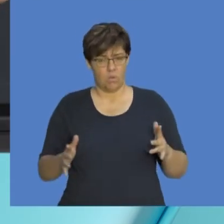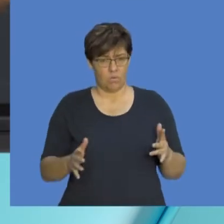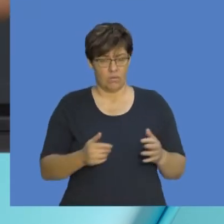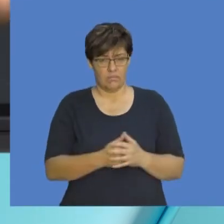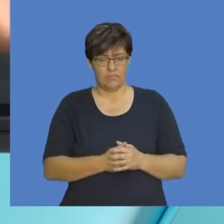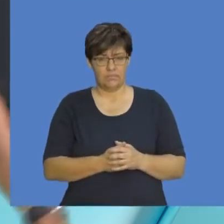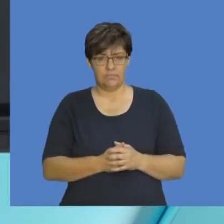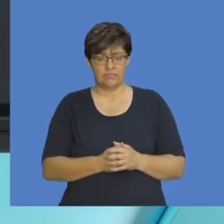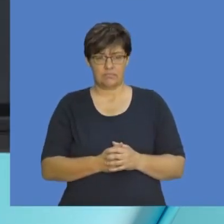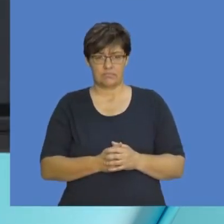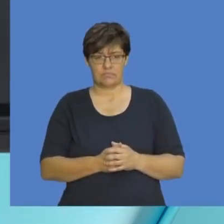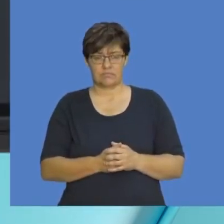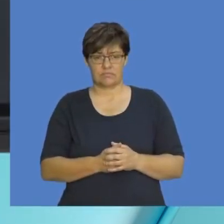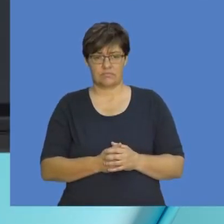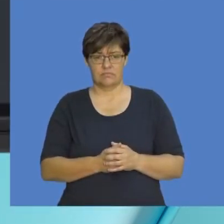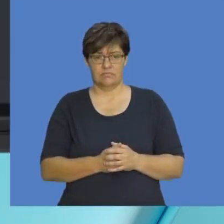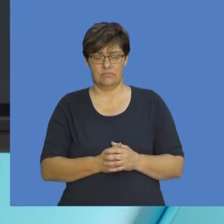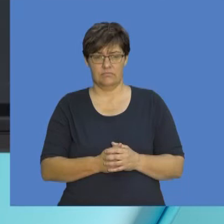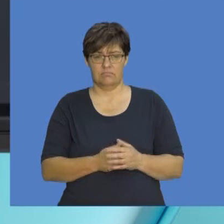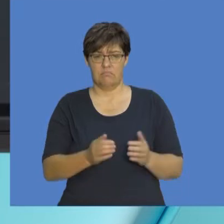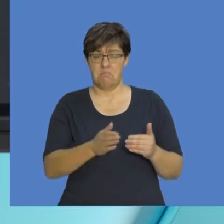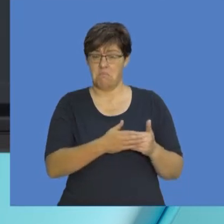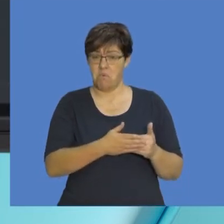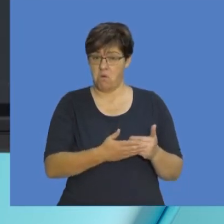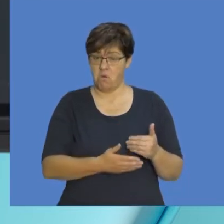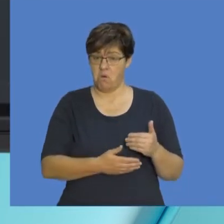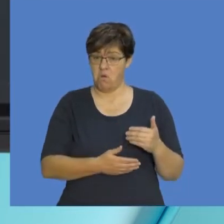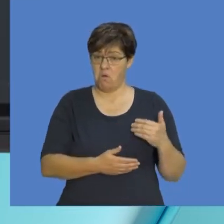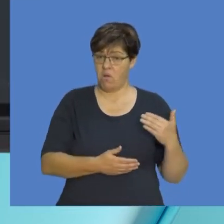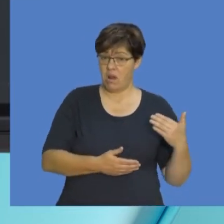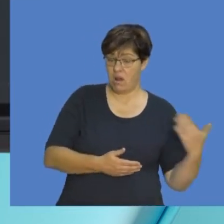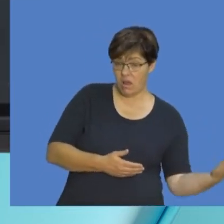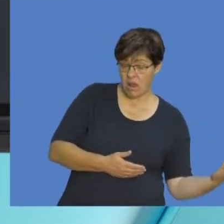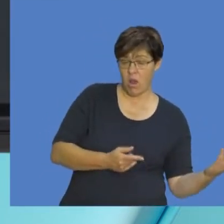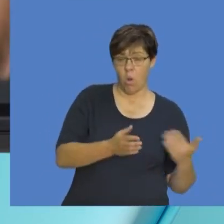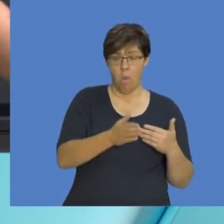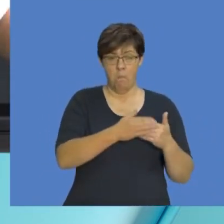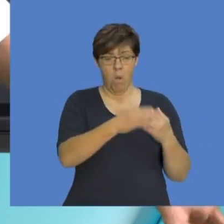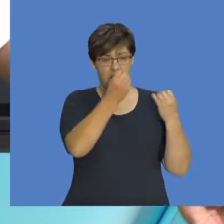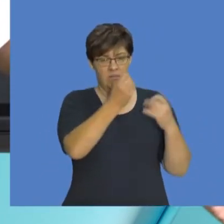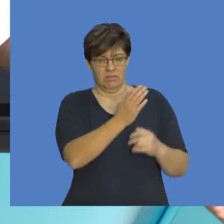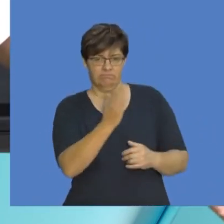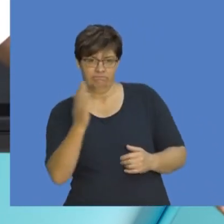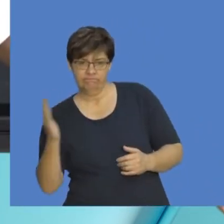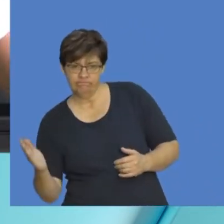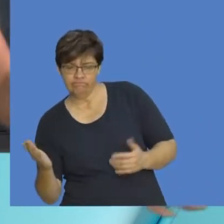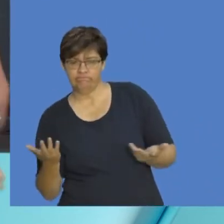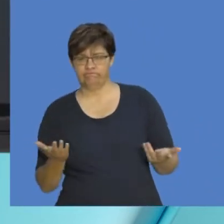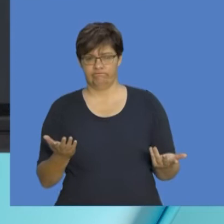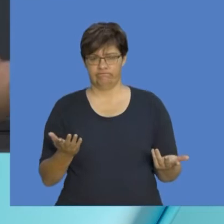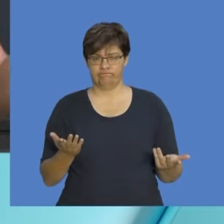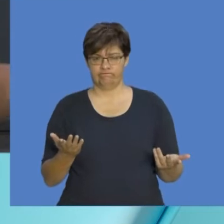out. Do you have more of the data above the mean or below the